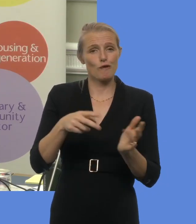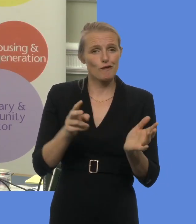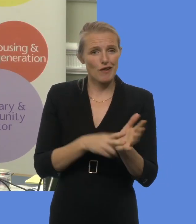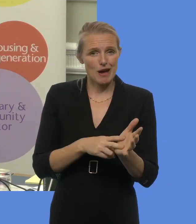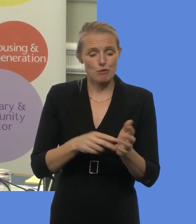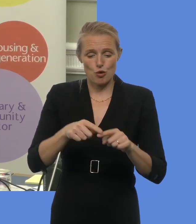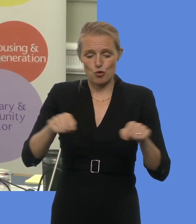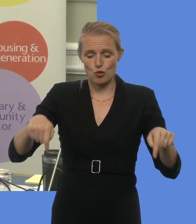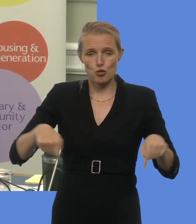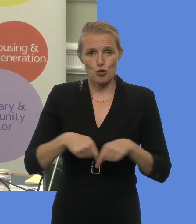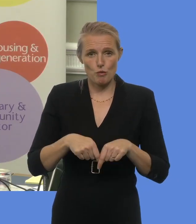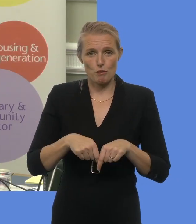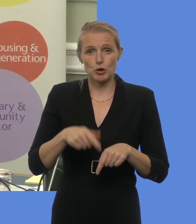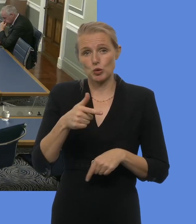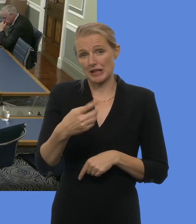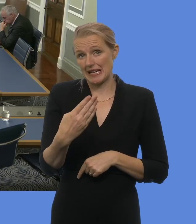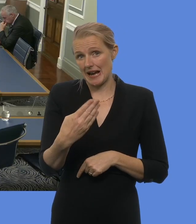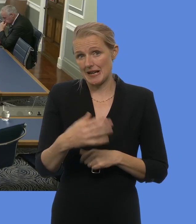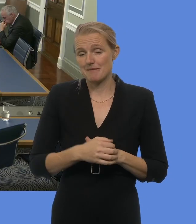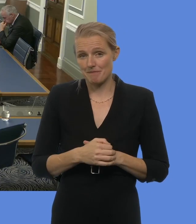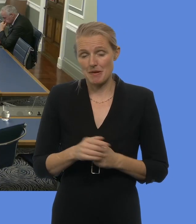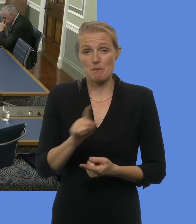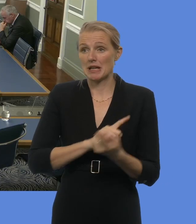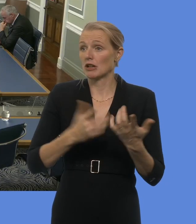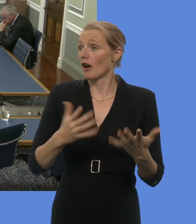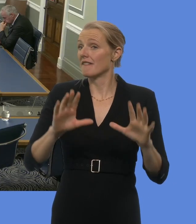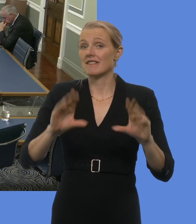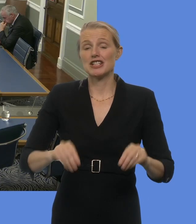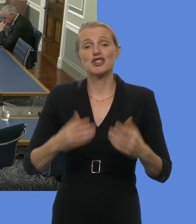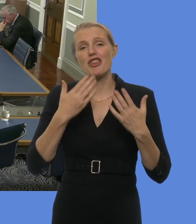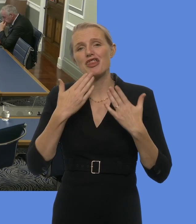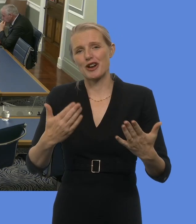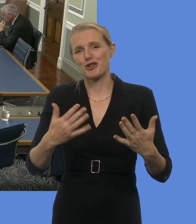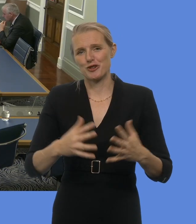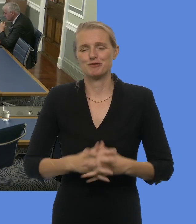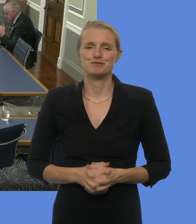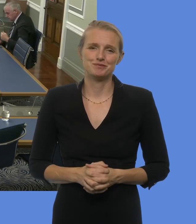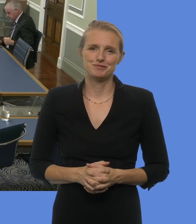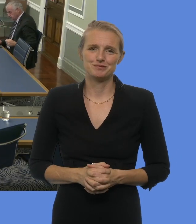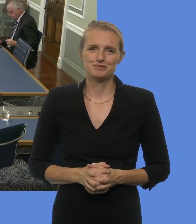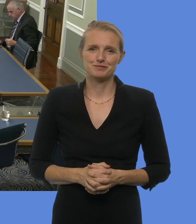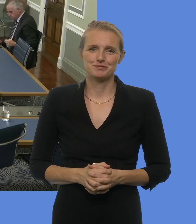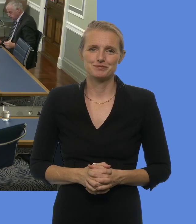in room 29. So the meeting is now adjourned. Thank you, everybody. Thank you. Thank you.